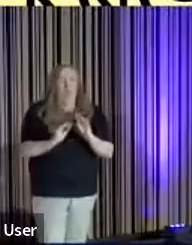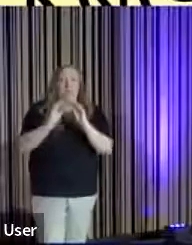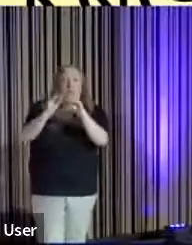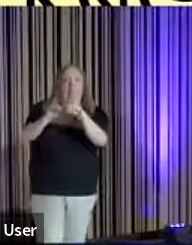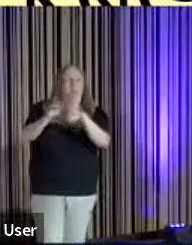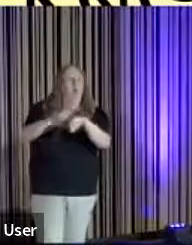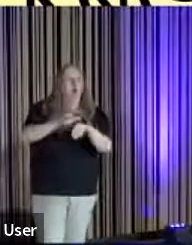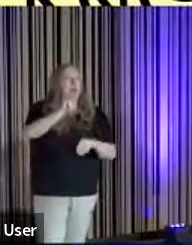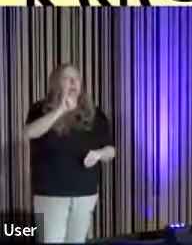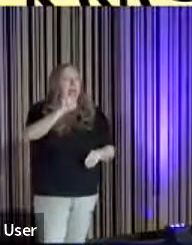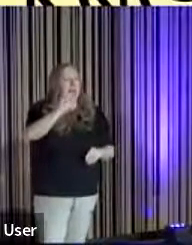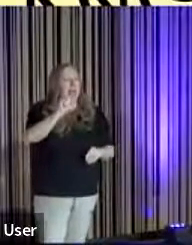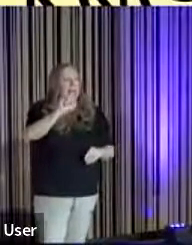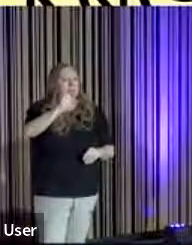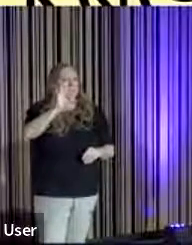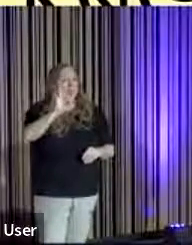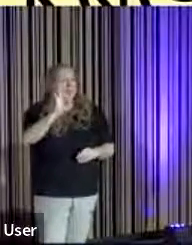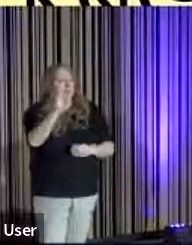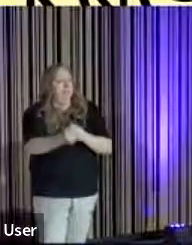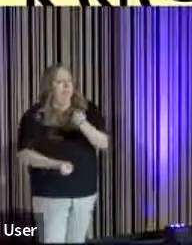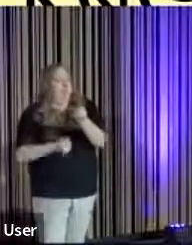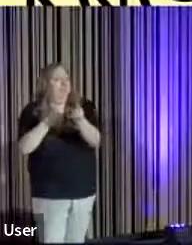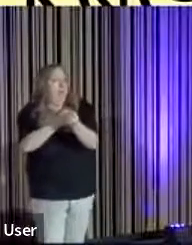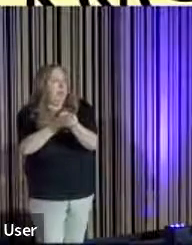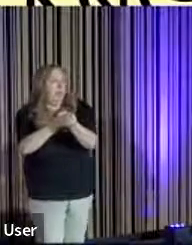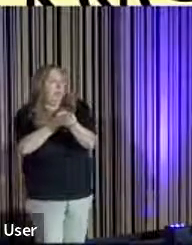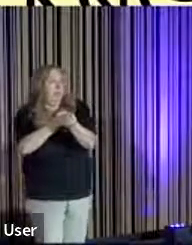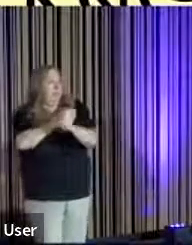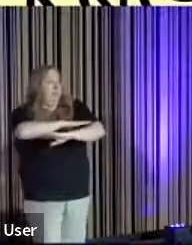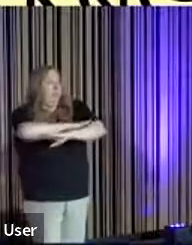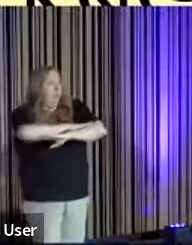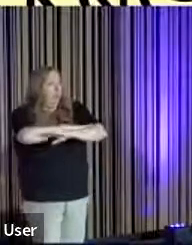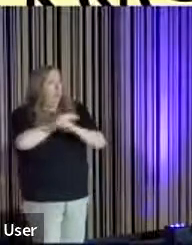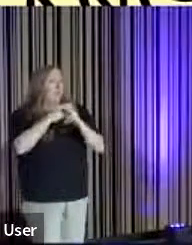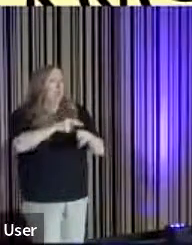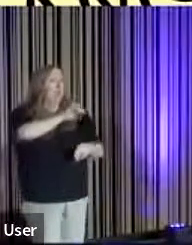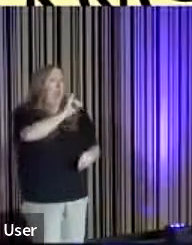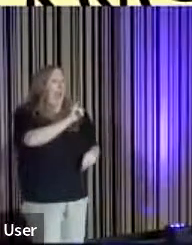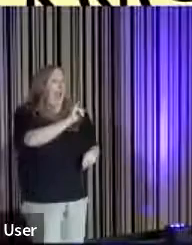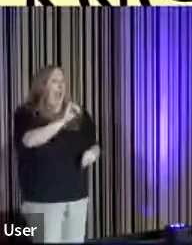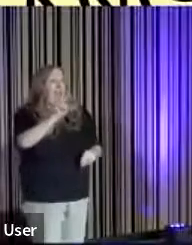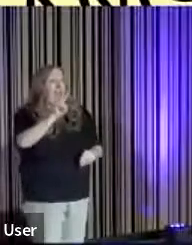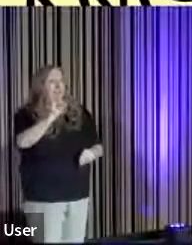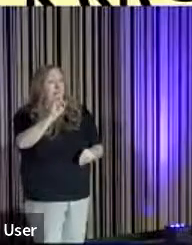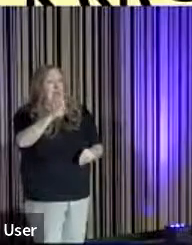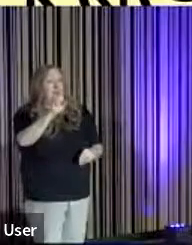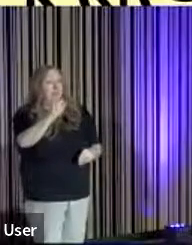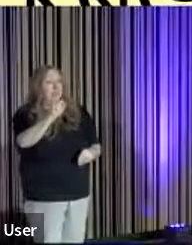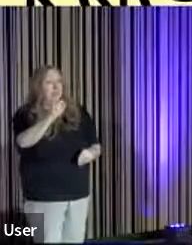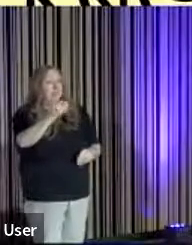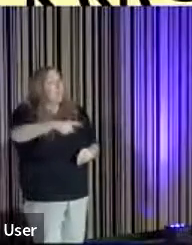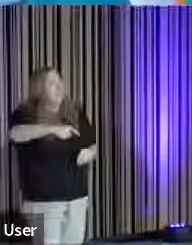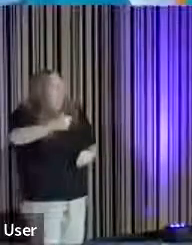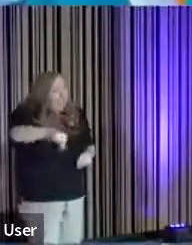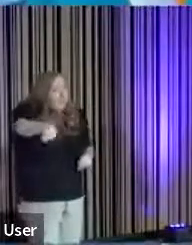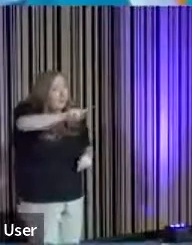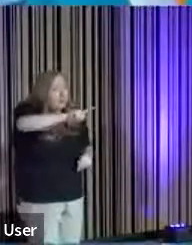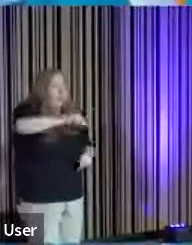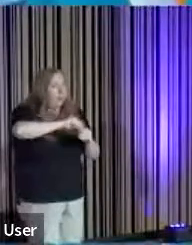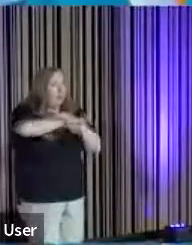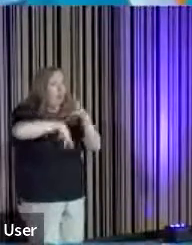called iVirus that allows anyone in the world to do these kinds of analyses. So it's a great model of open science.